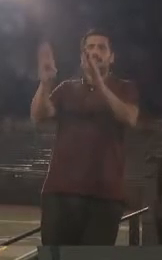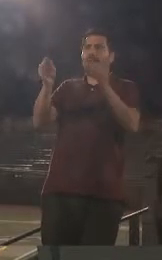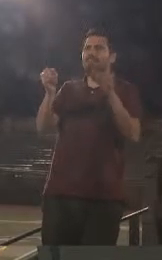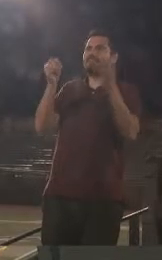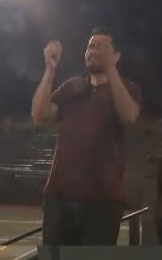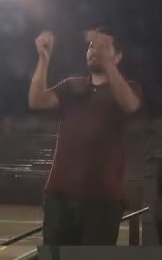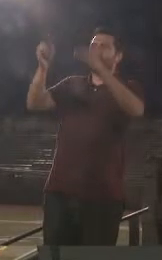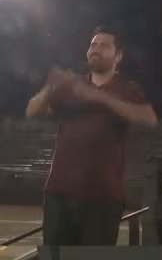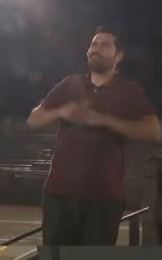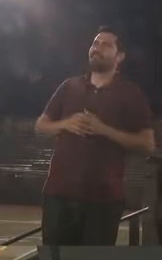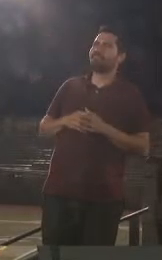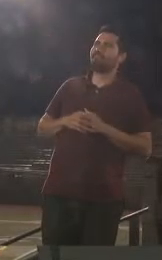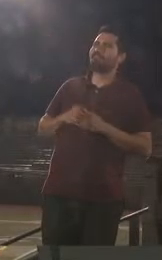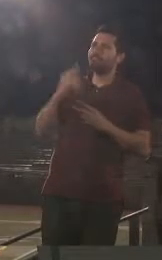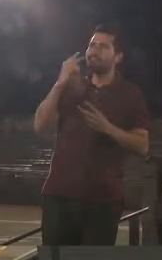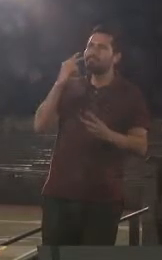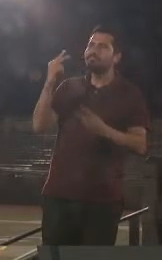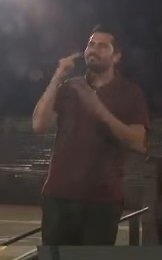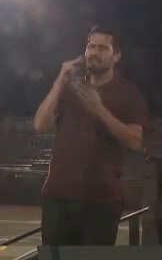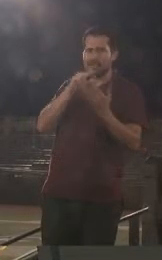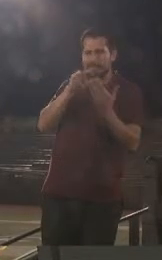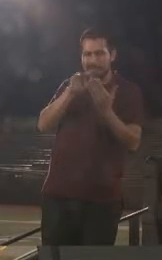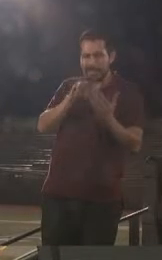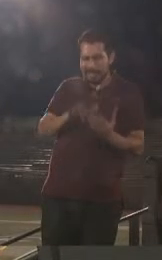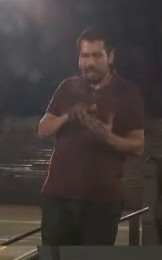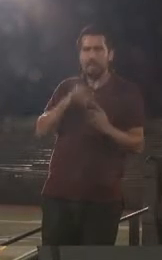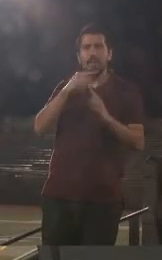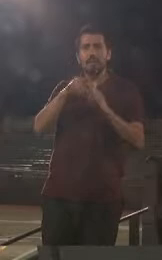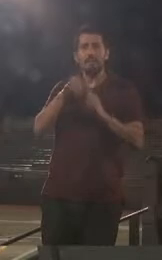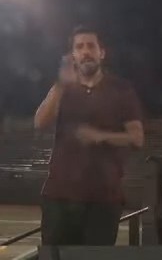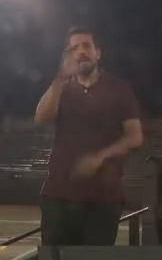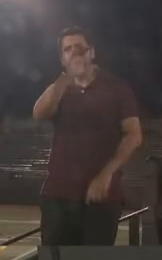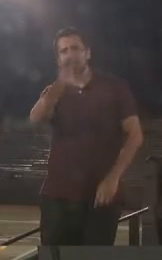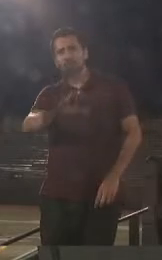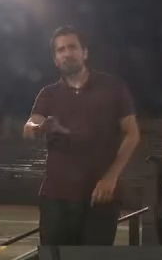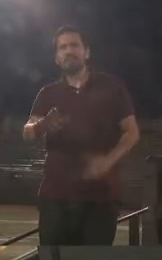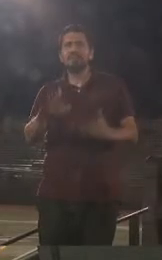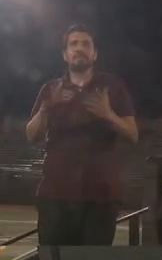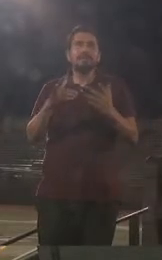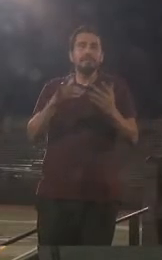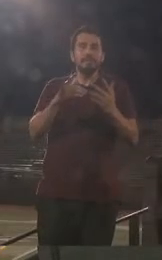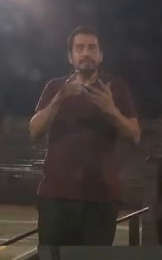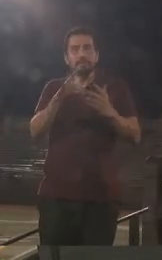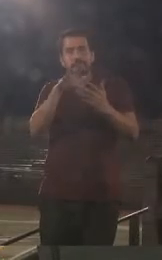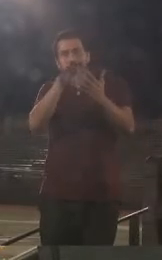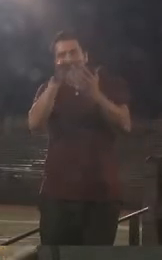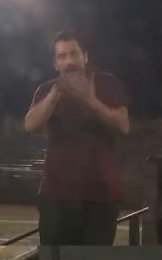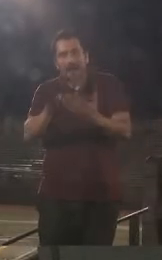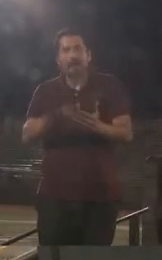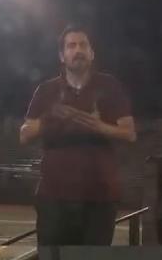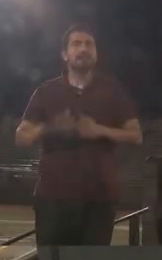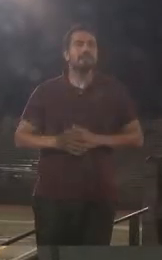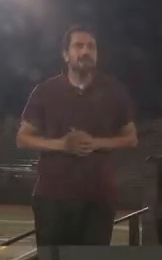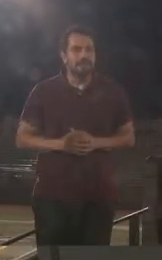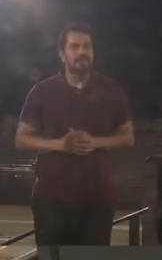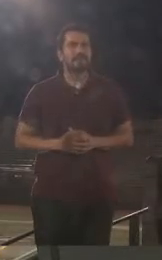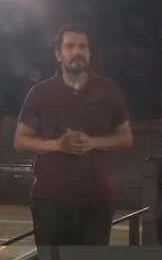long nights studying, our hybrid learning with Zoom classes, or stressing over Mr. Lippman's class.